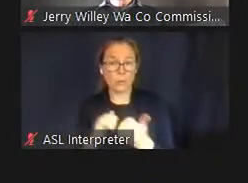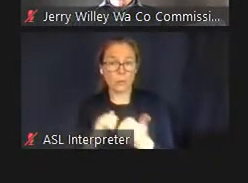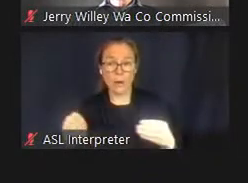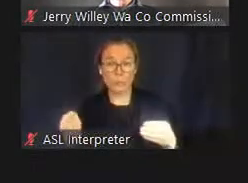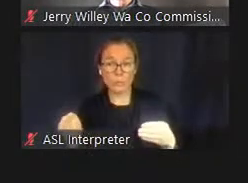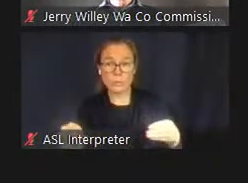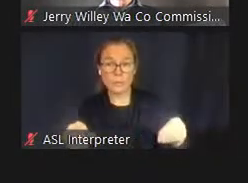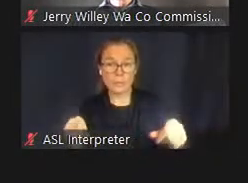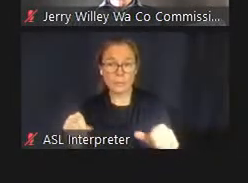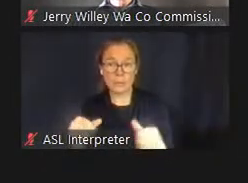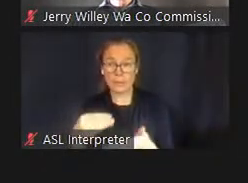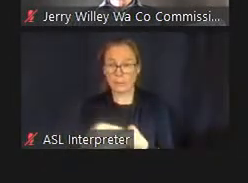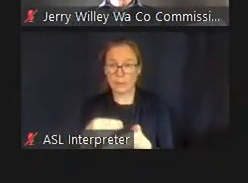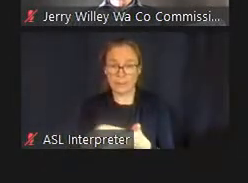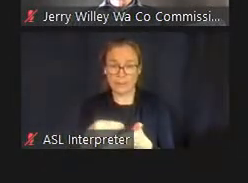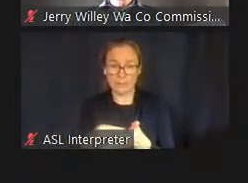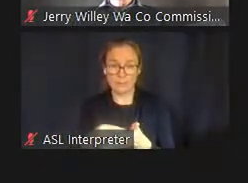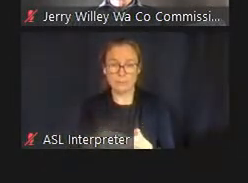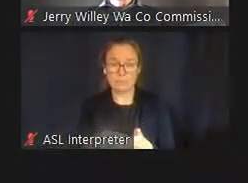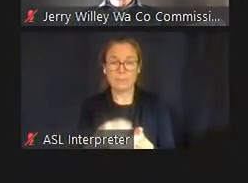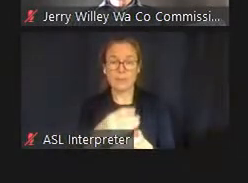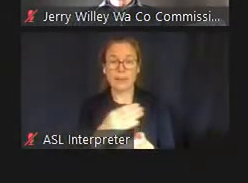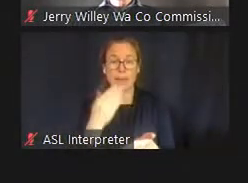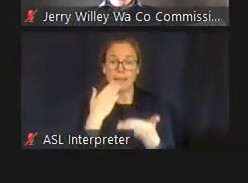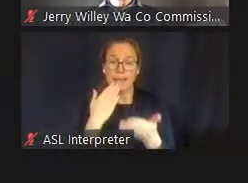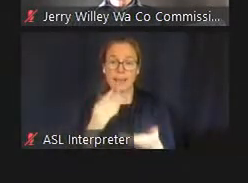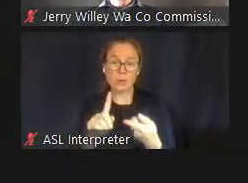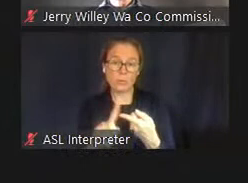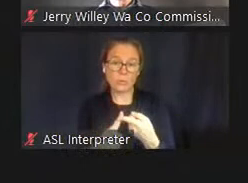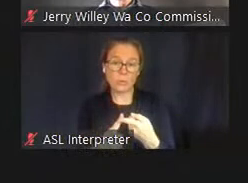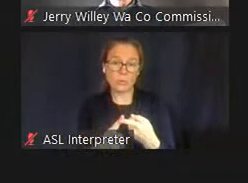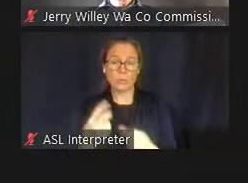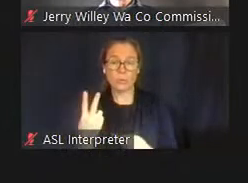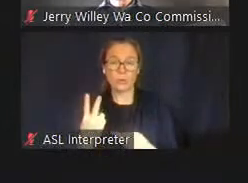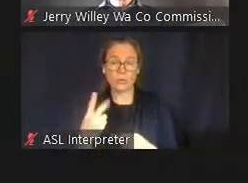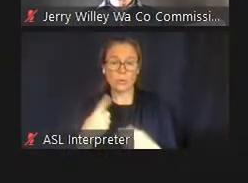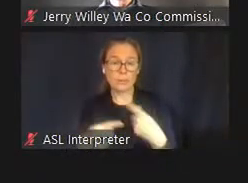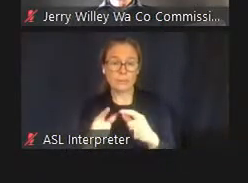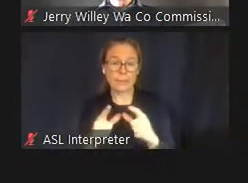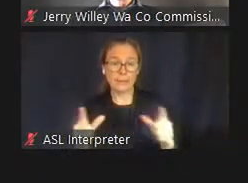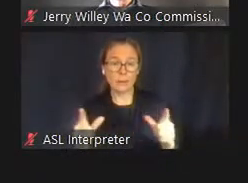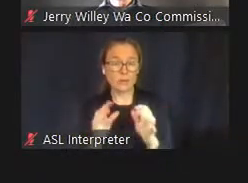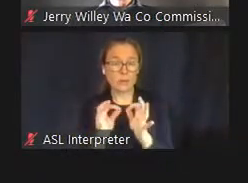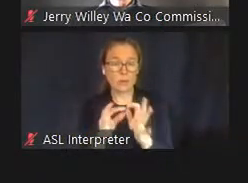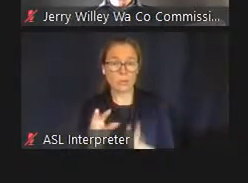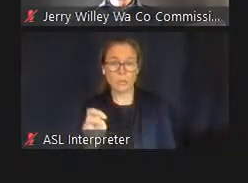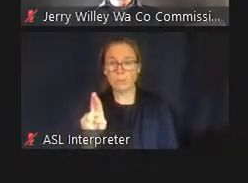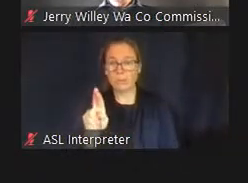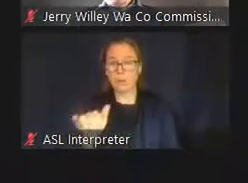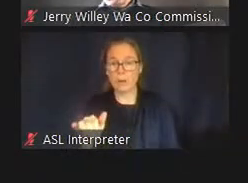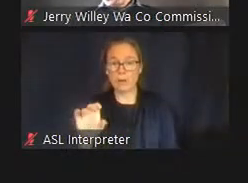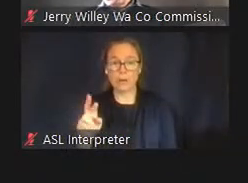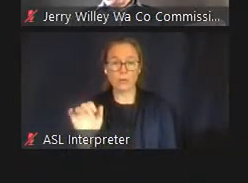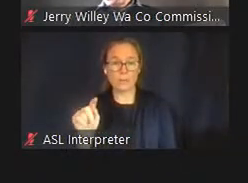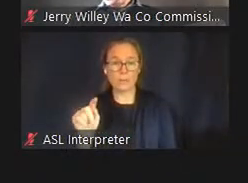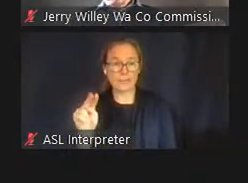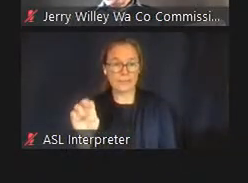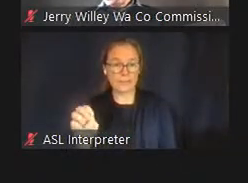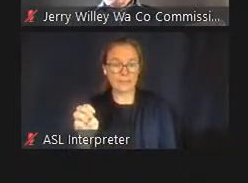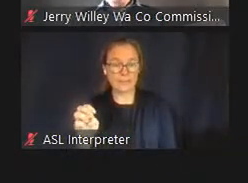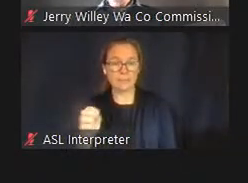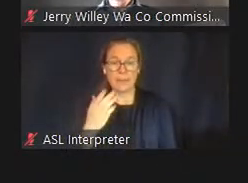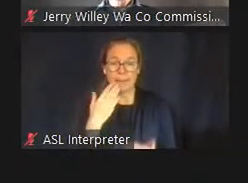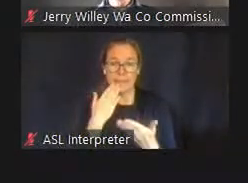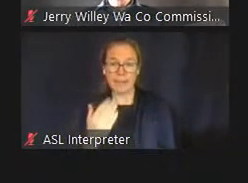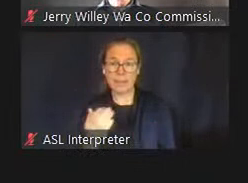though, I'd like to also acknowledge Mary and Christine, who are providing American Sign Language interpretation throughout today's event.